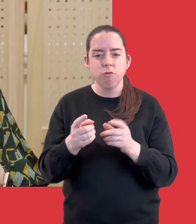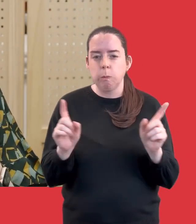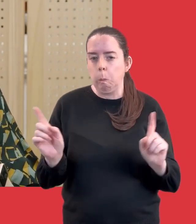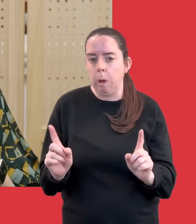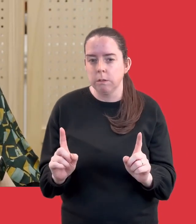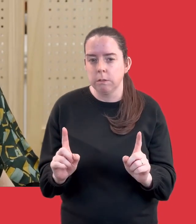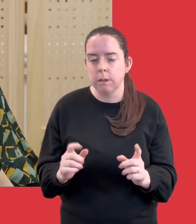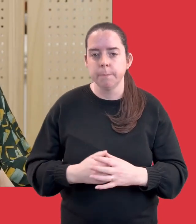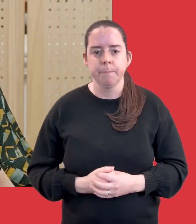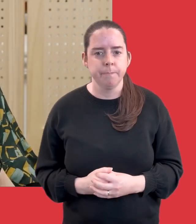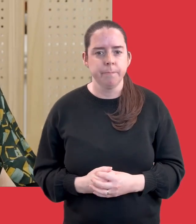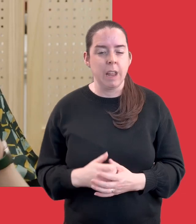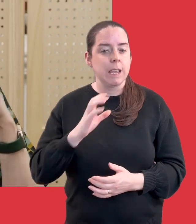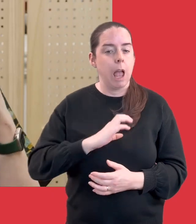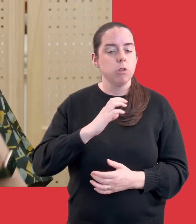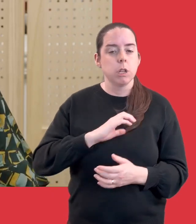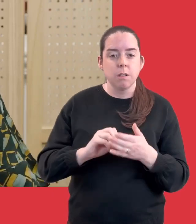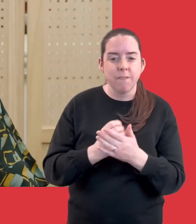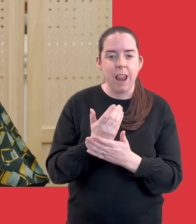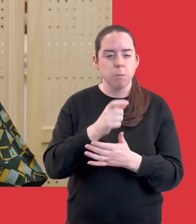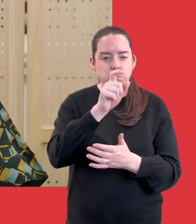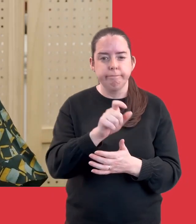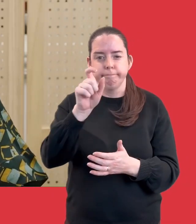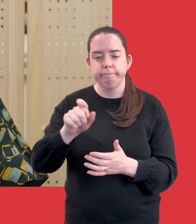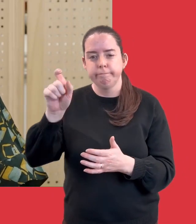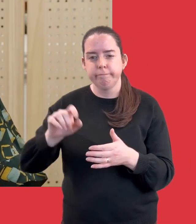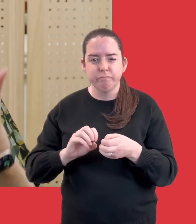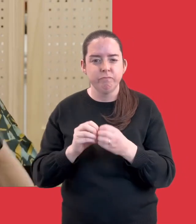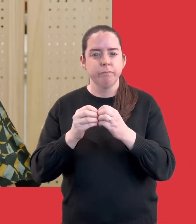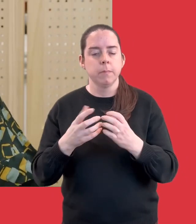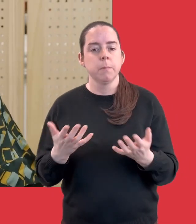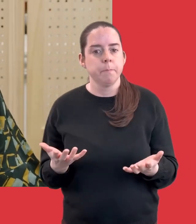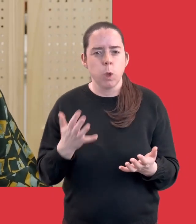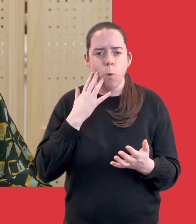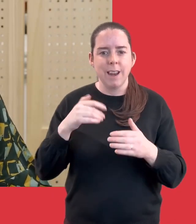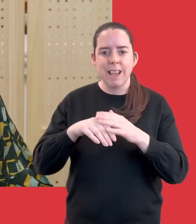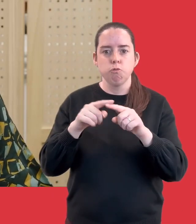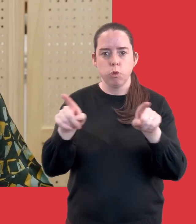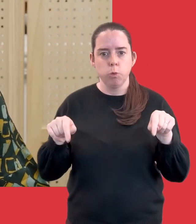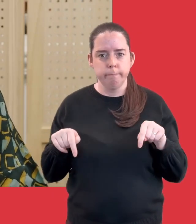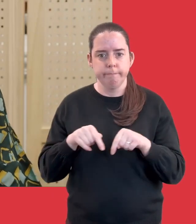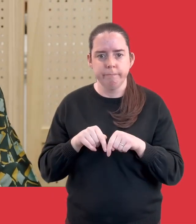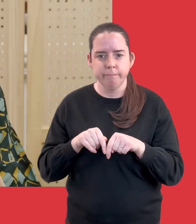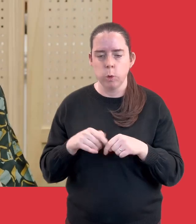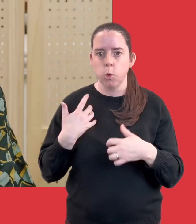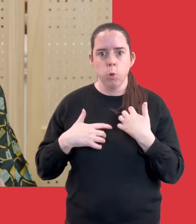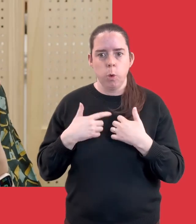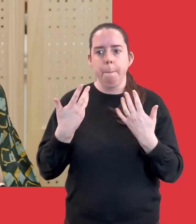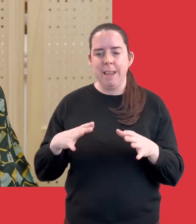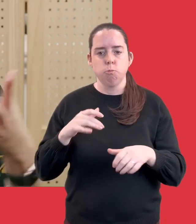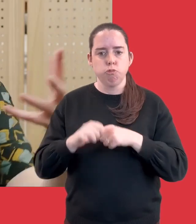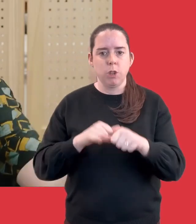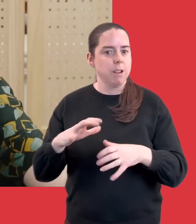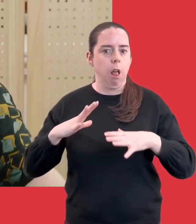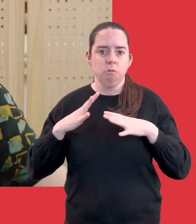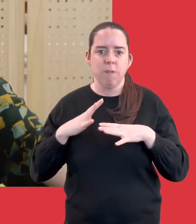the story, and on the character development. So when we get into the room, that's really exciting to have